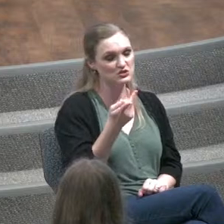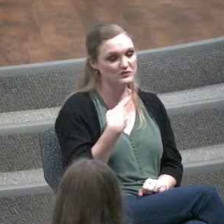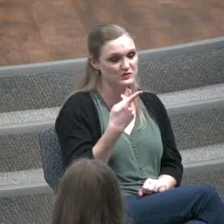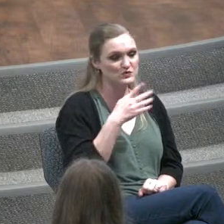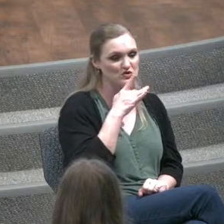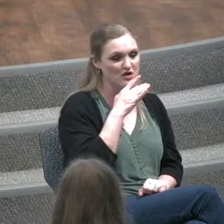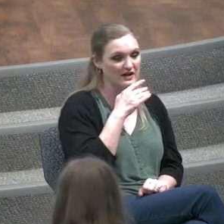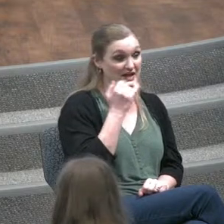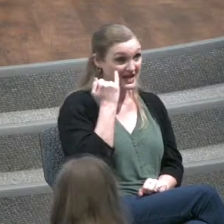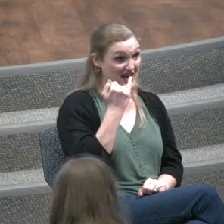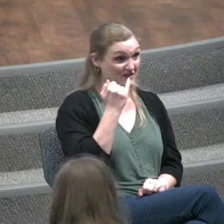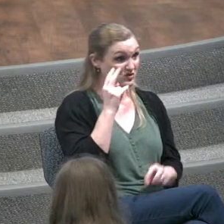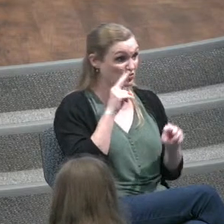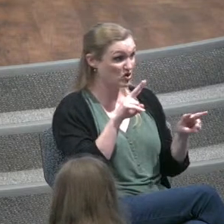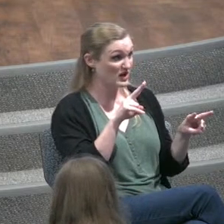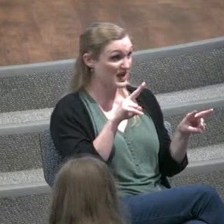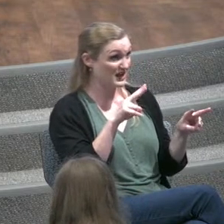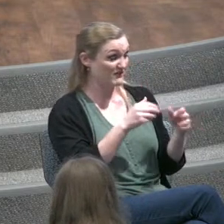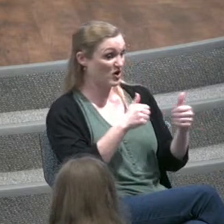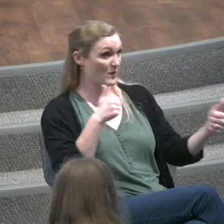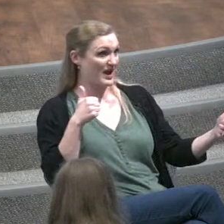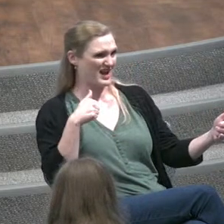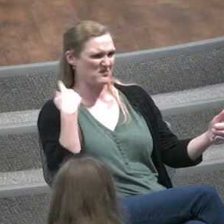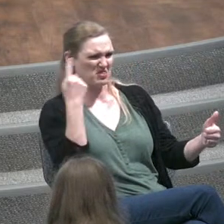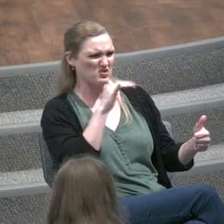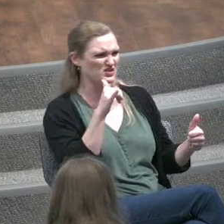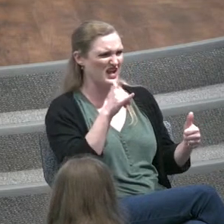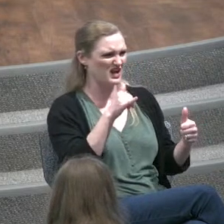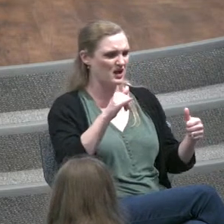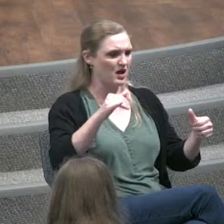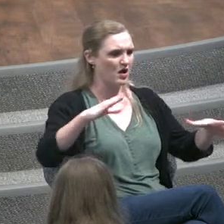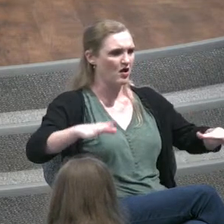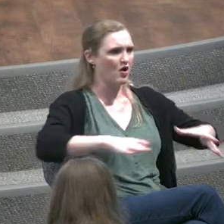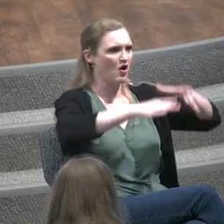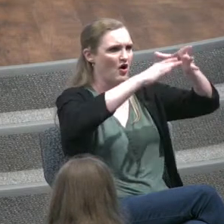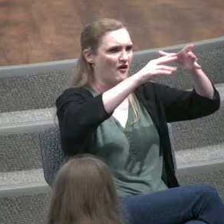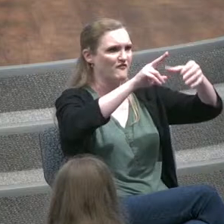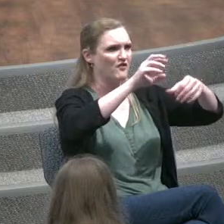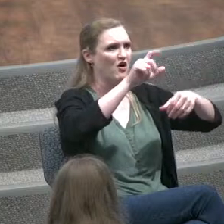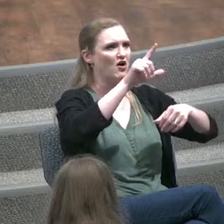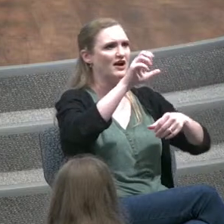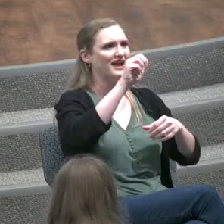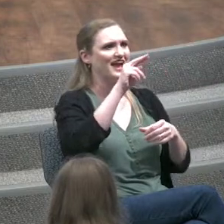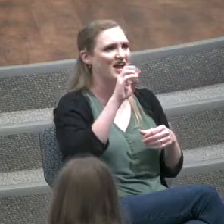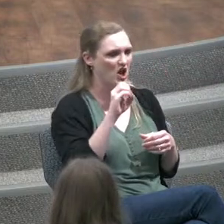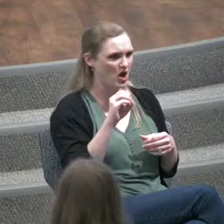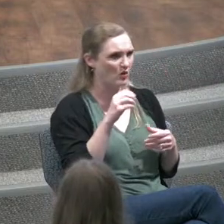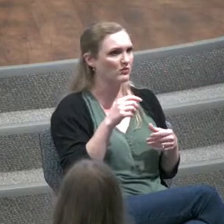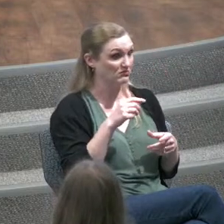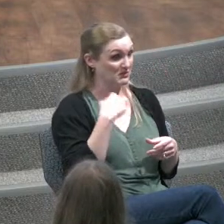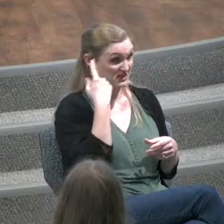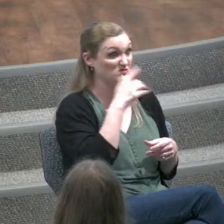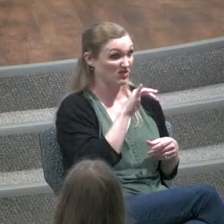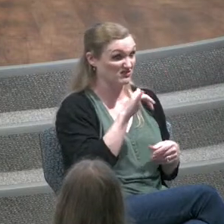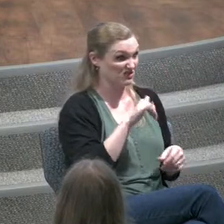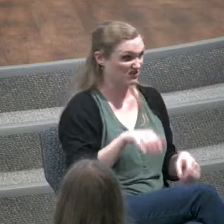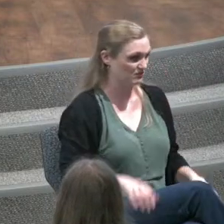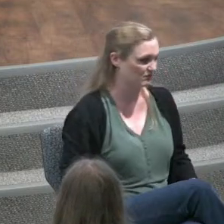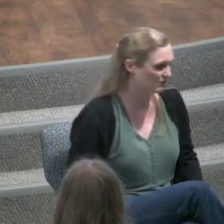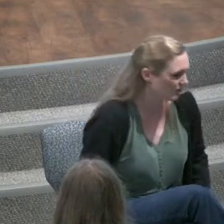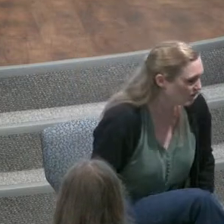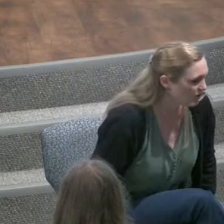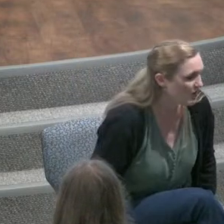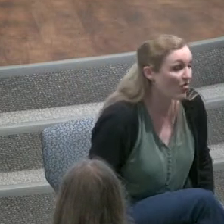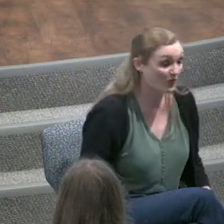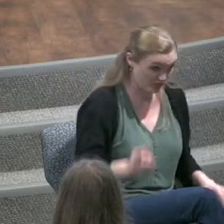When you look at it from a distance, it looks like a volcano. I mean, it's a mountain with like the top chopped off of it.